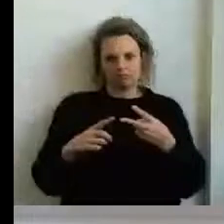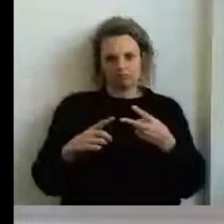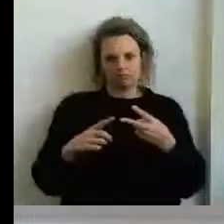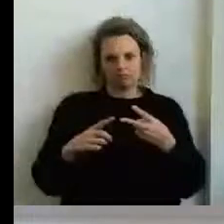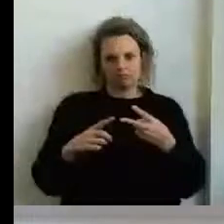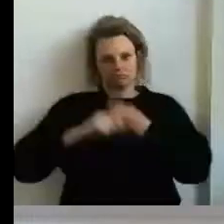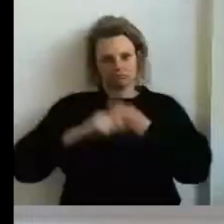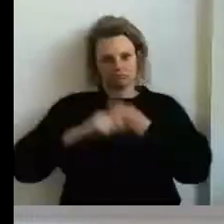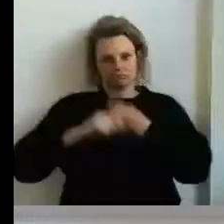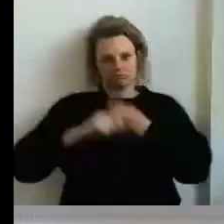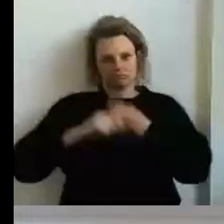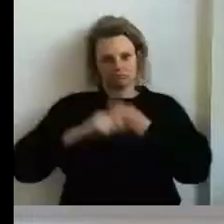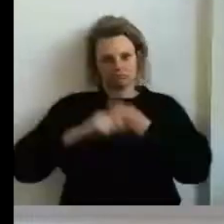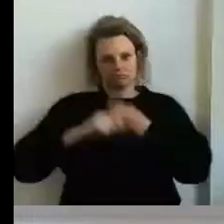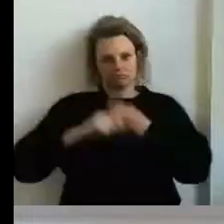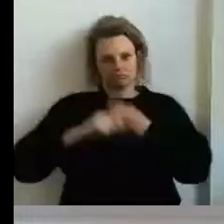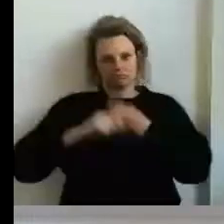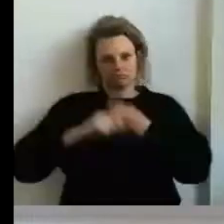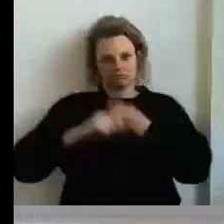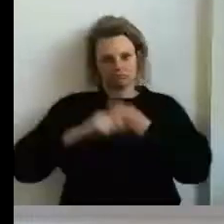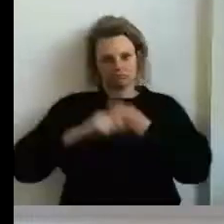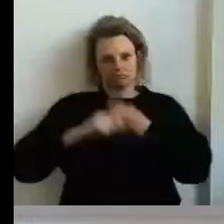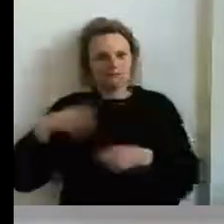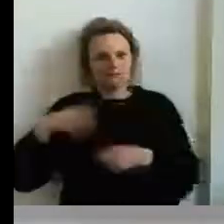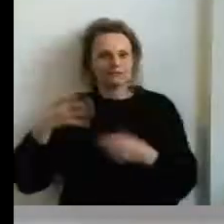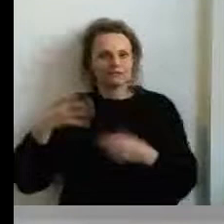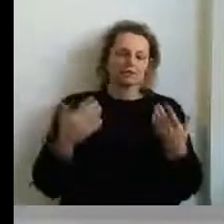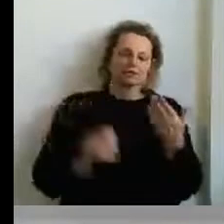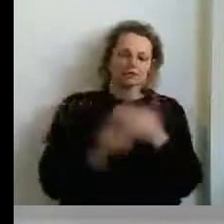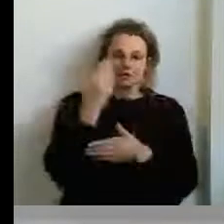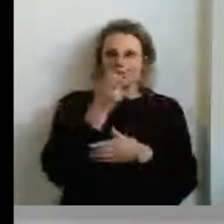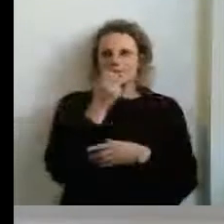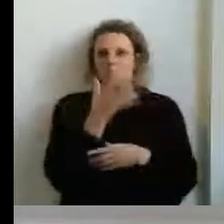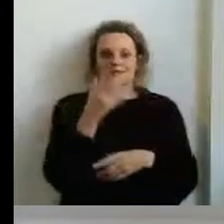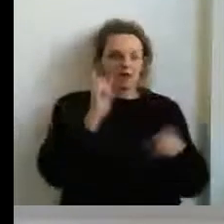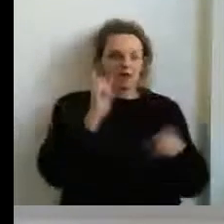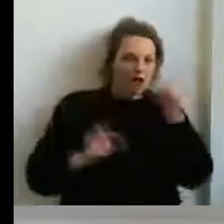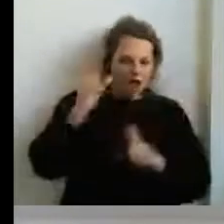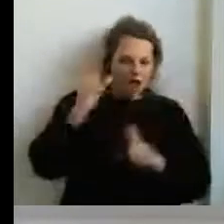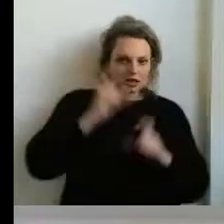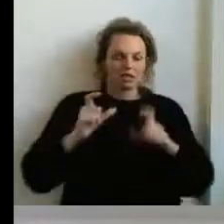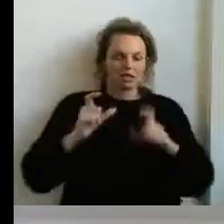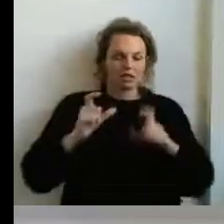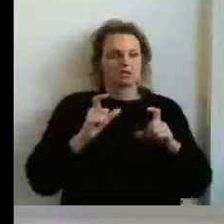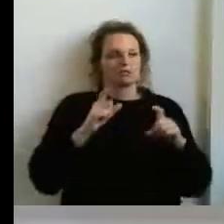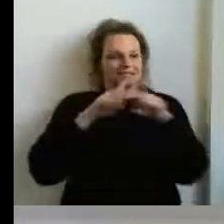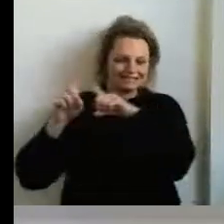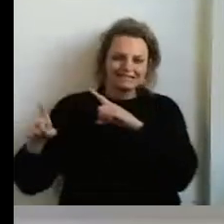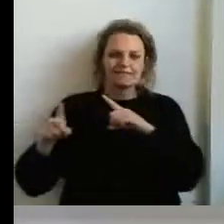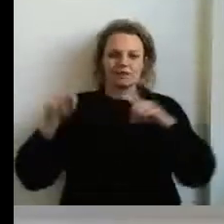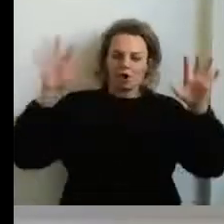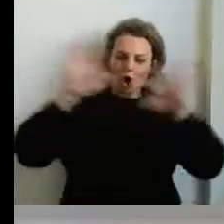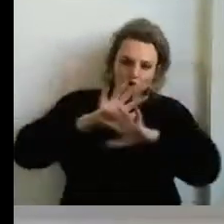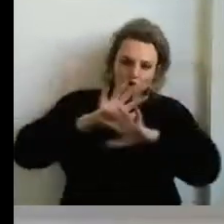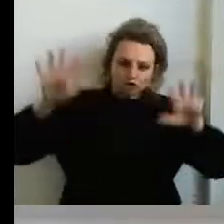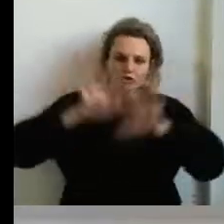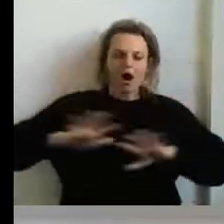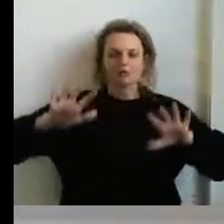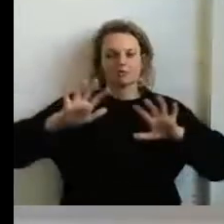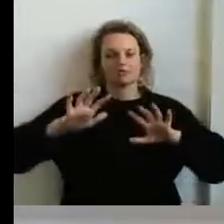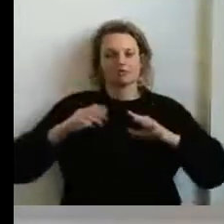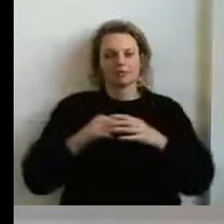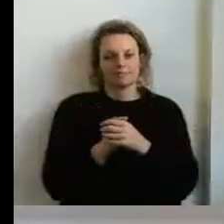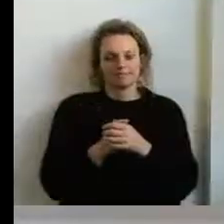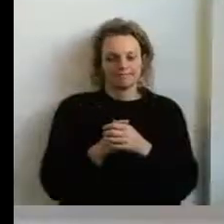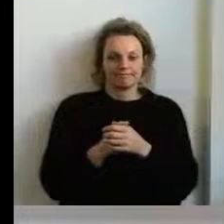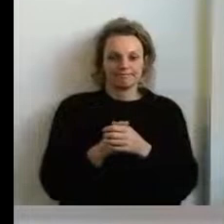them with new, beautiful colorways, a range of different contrast intensities. From blue on gray to yellow We on thought black. about, hey, there's a